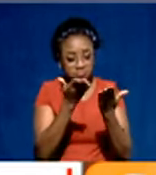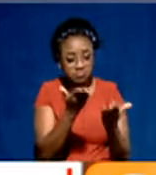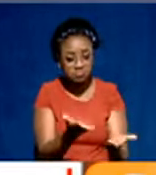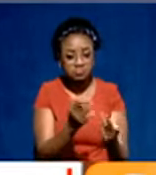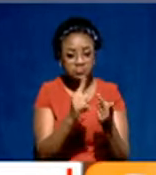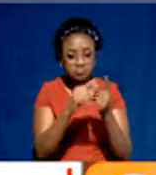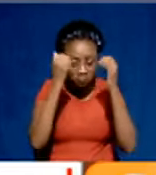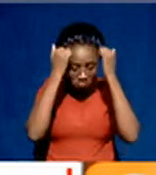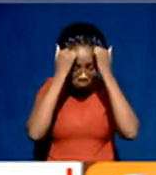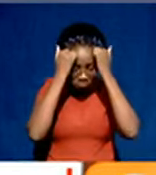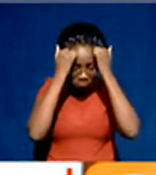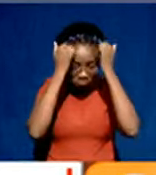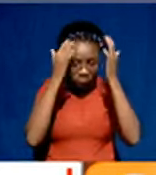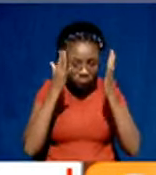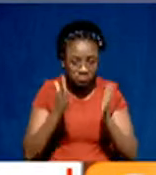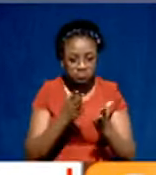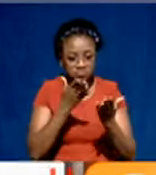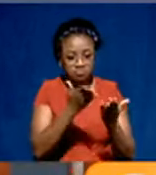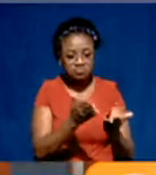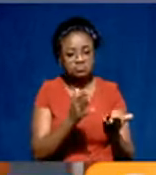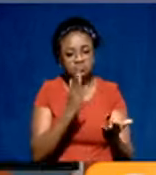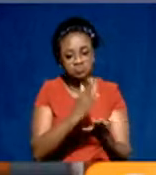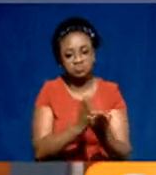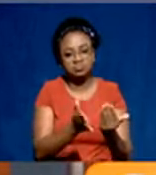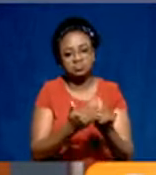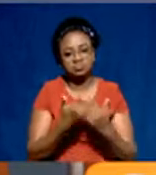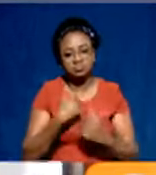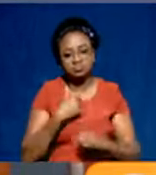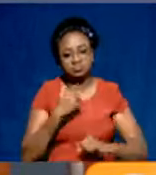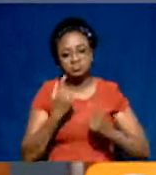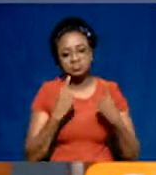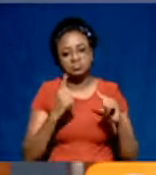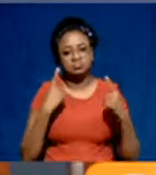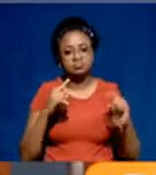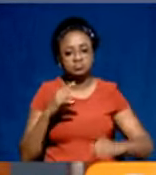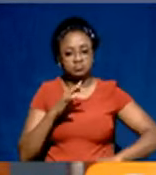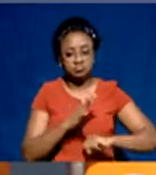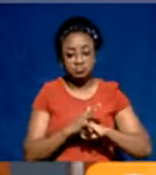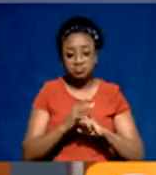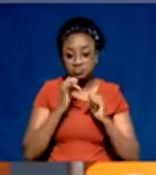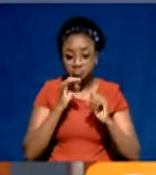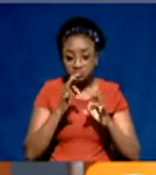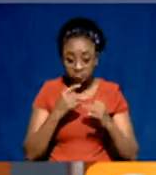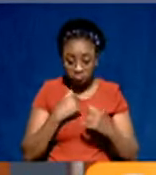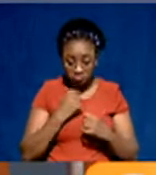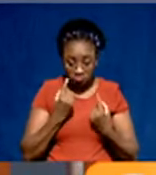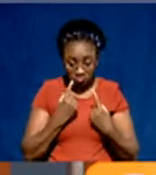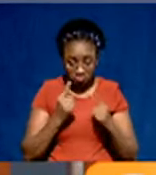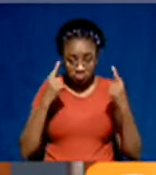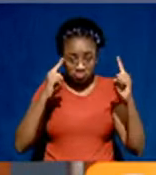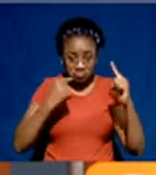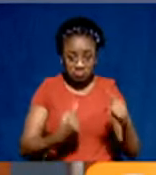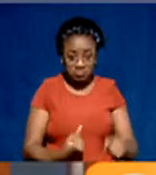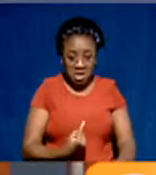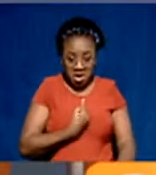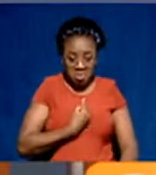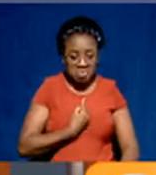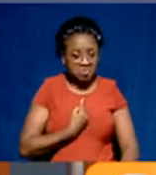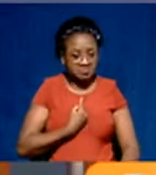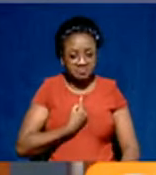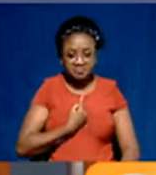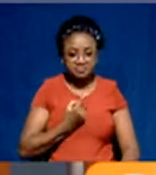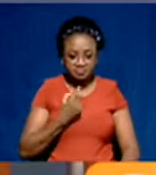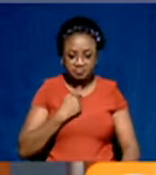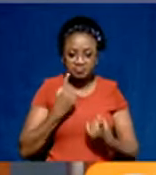I know they are the ones that drove me to success. Because even for me to succeed, I didn't do it purely for me,